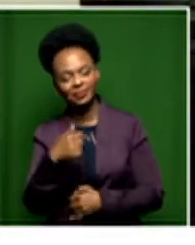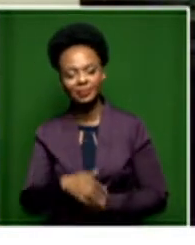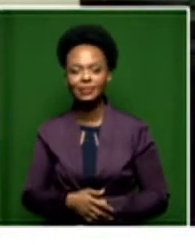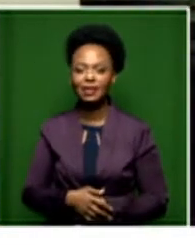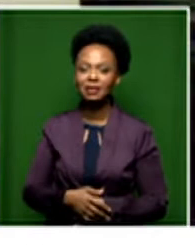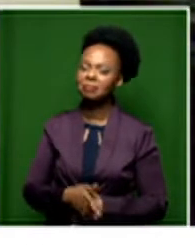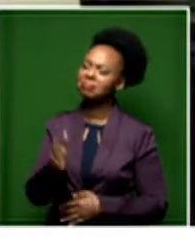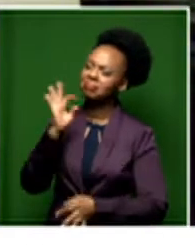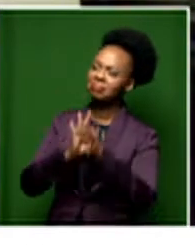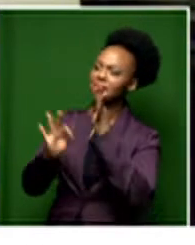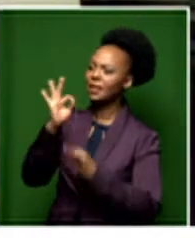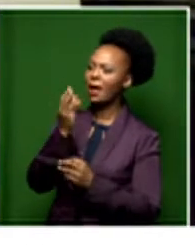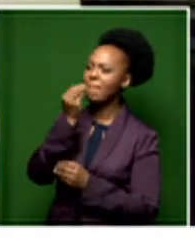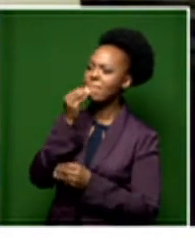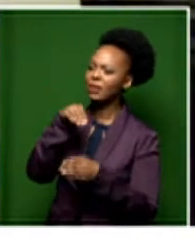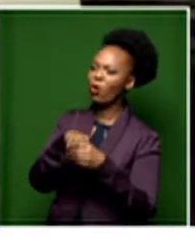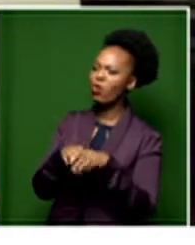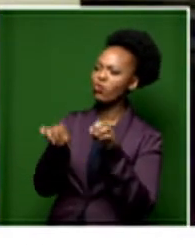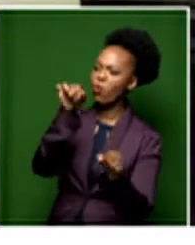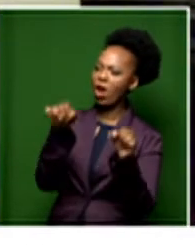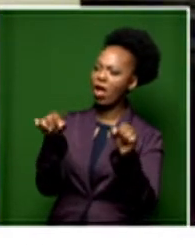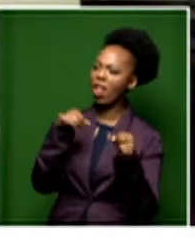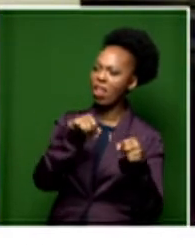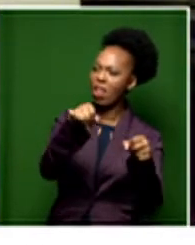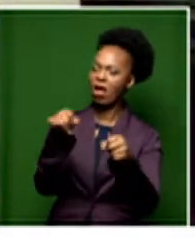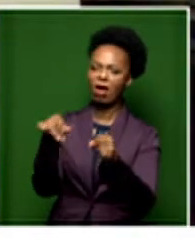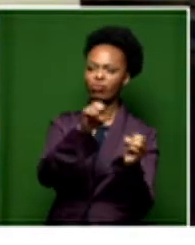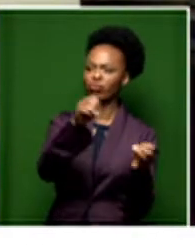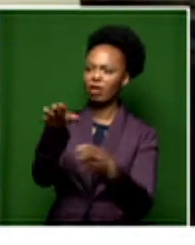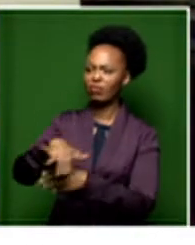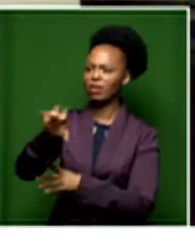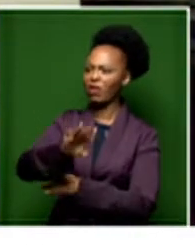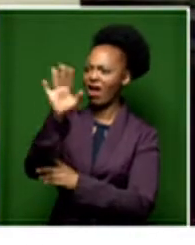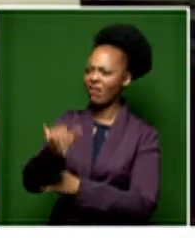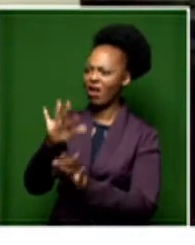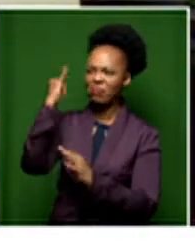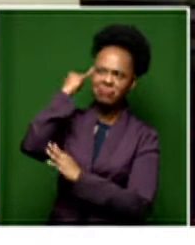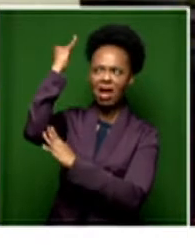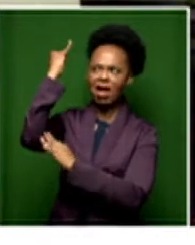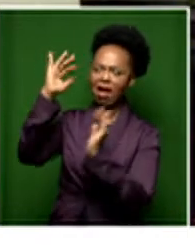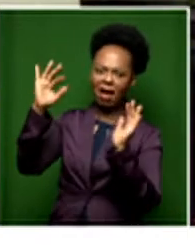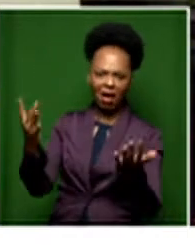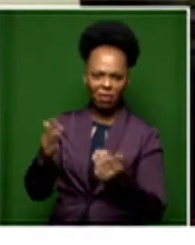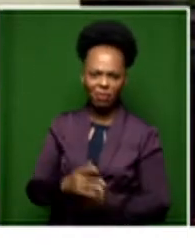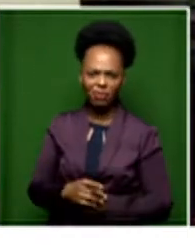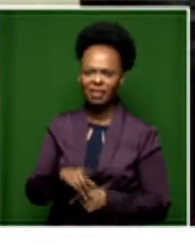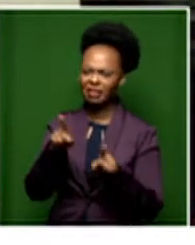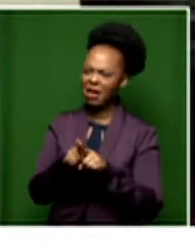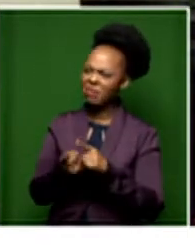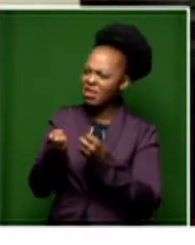and how Meals on Wheels Community Services South Africa came about and why you deemed it fit to establish this